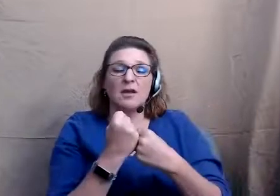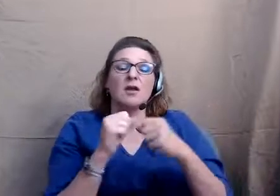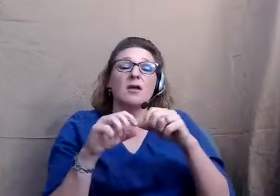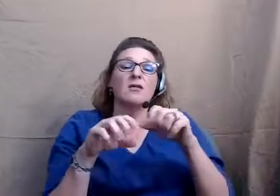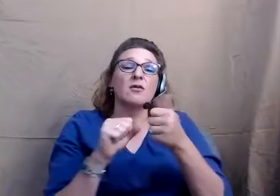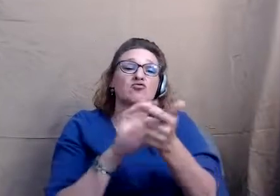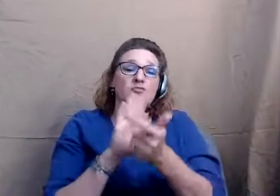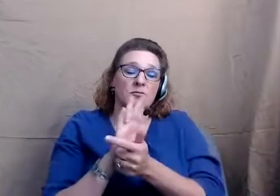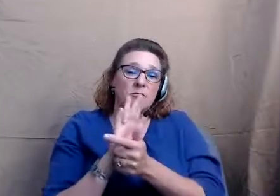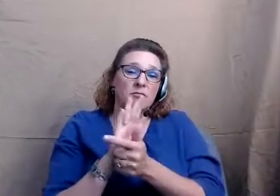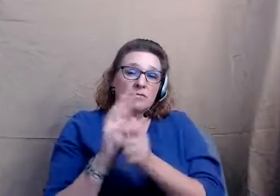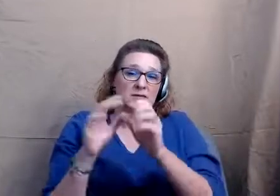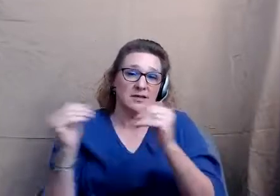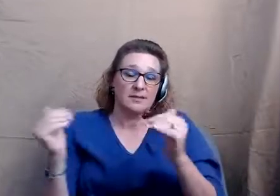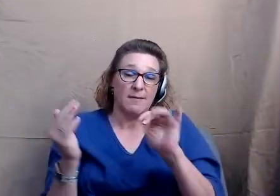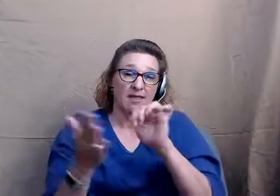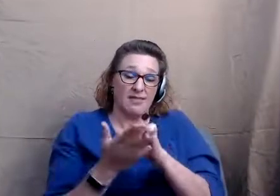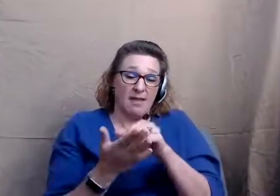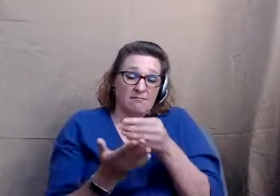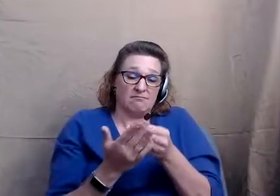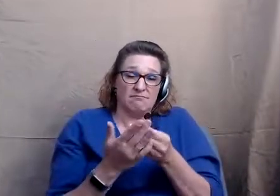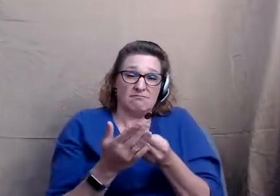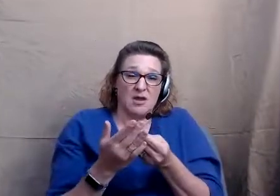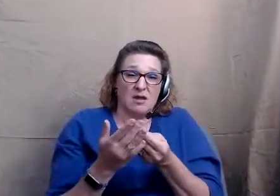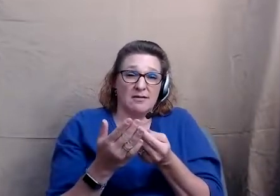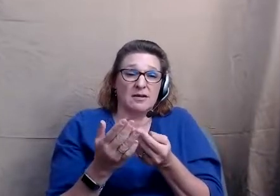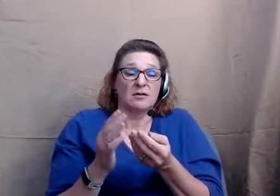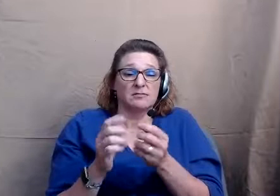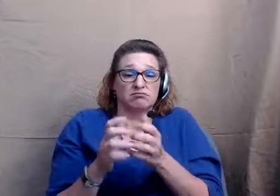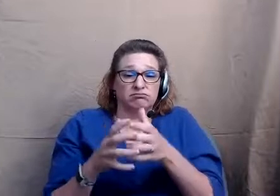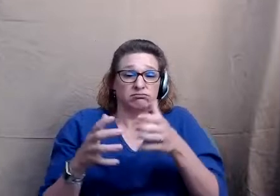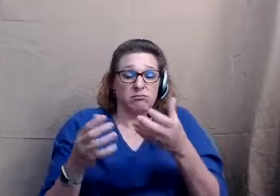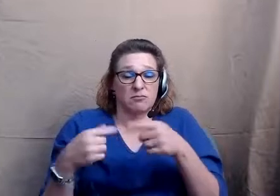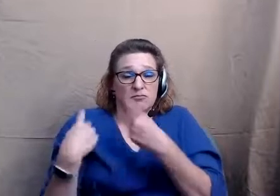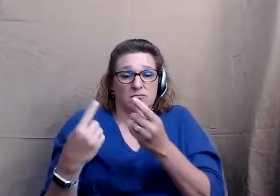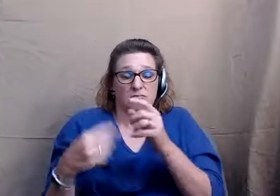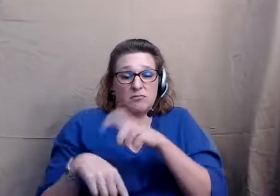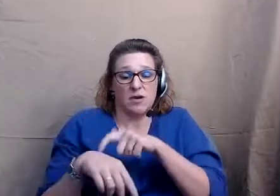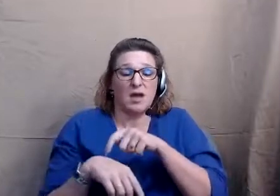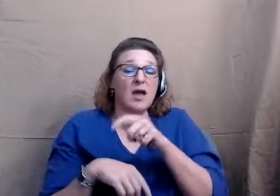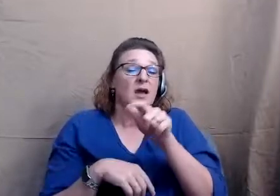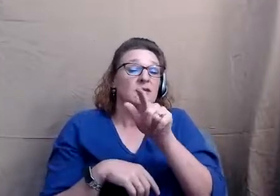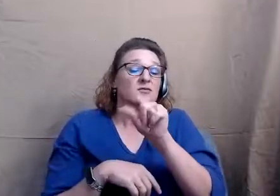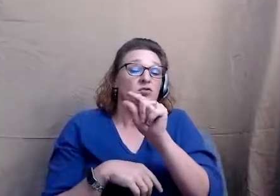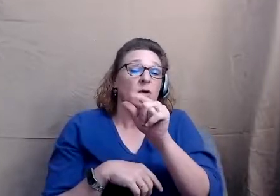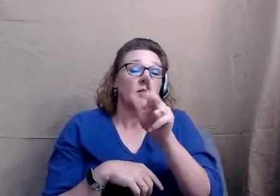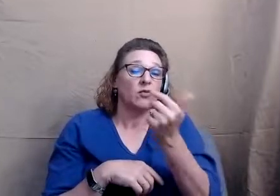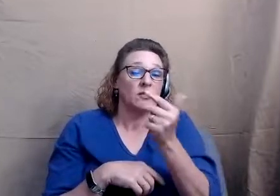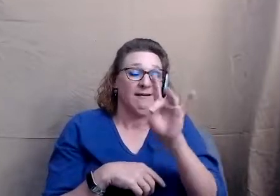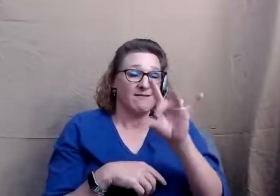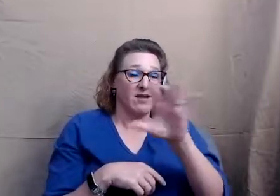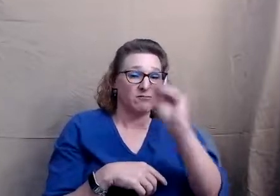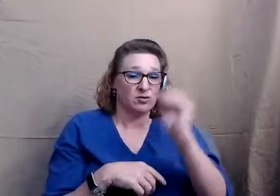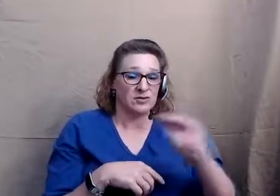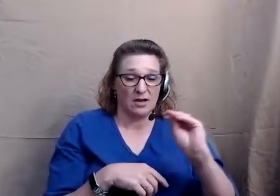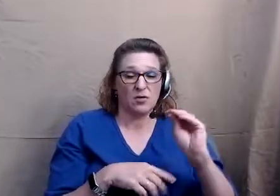only grown over time. As of 2013, 85% of VAWA funding was going